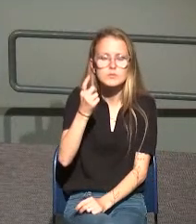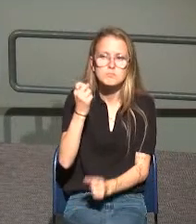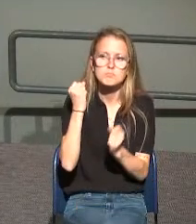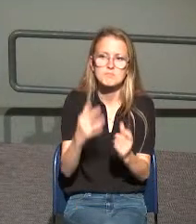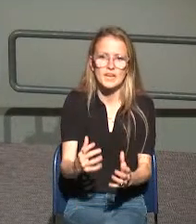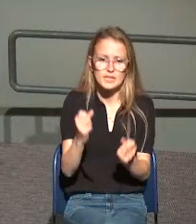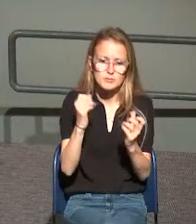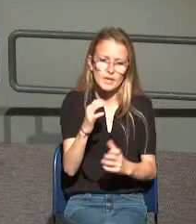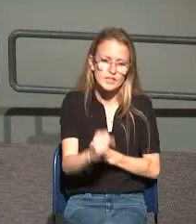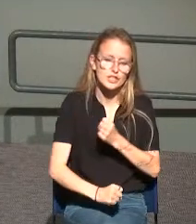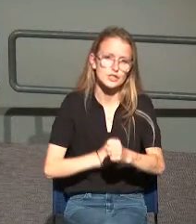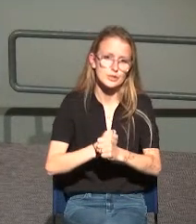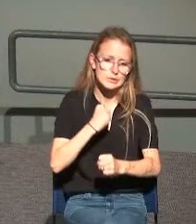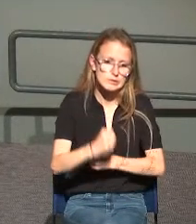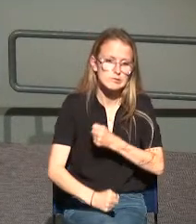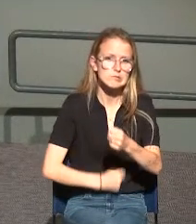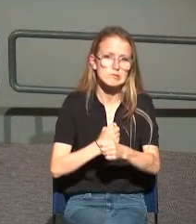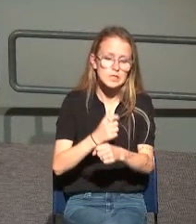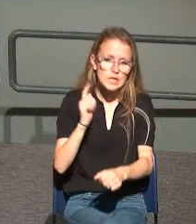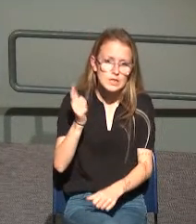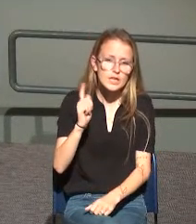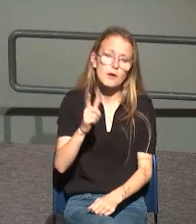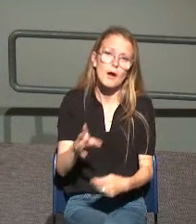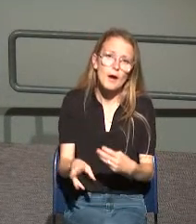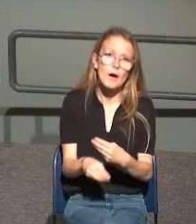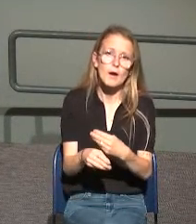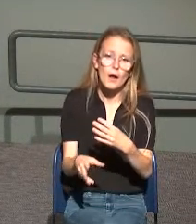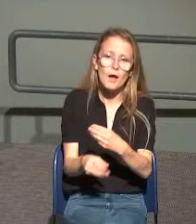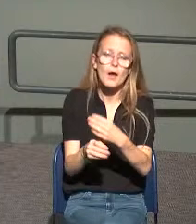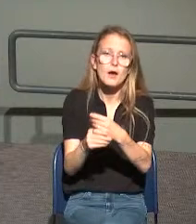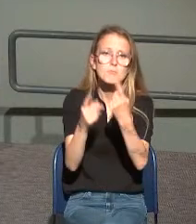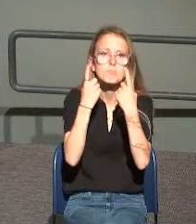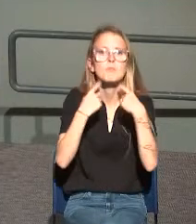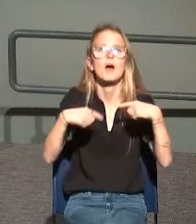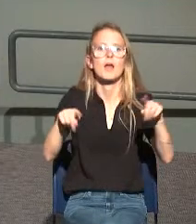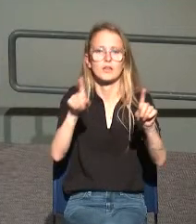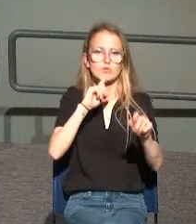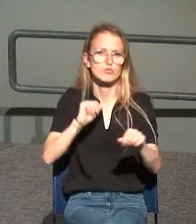to retroactively gain military status in the